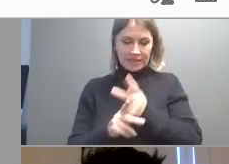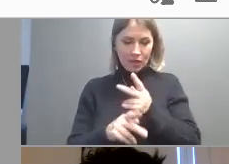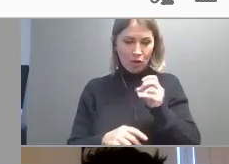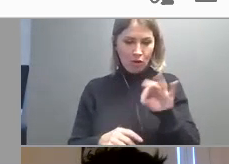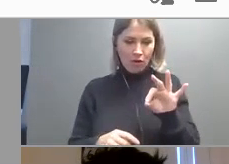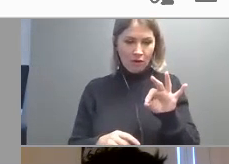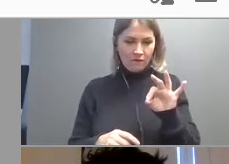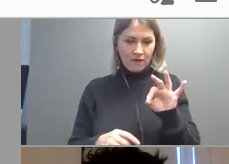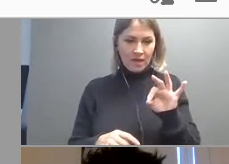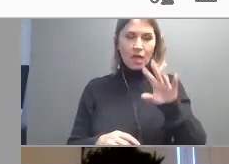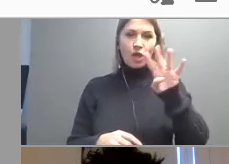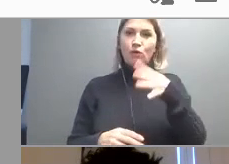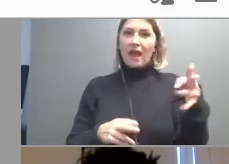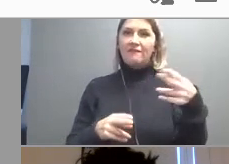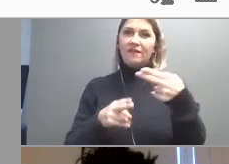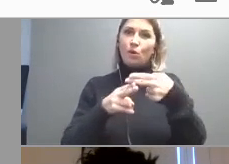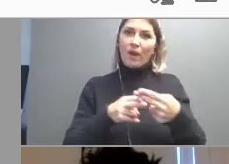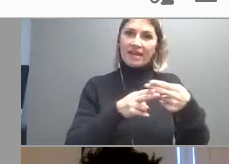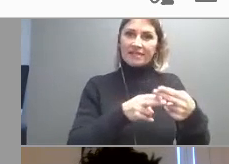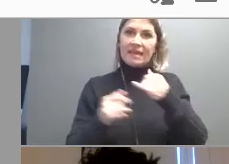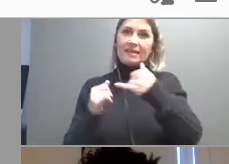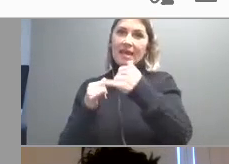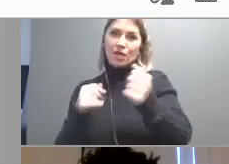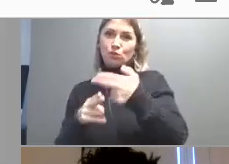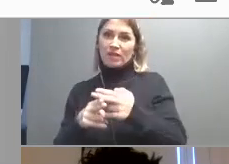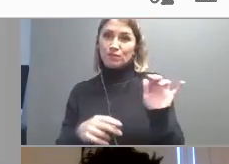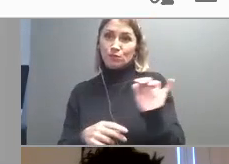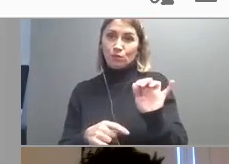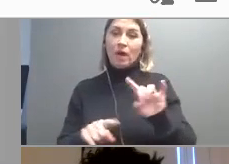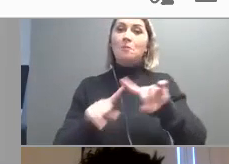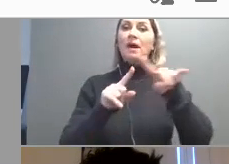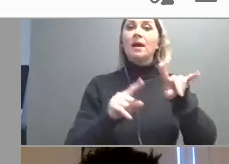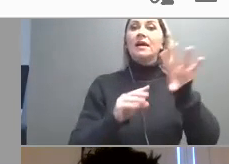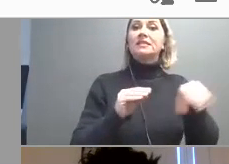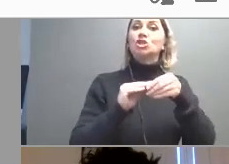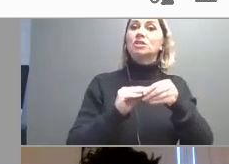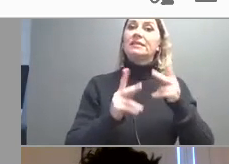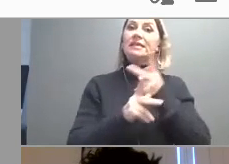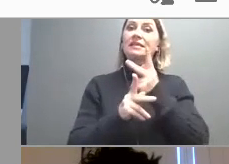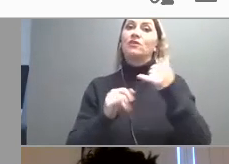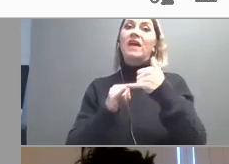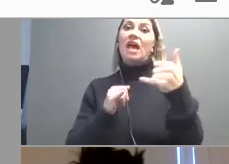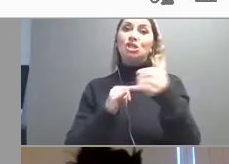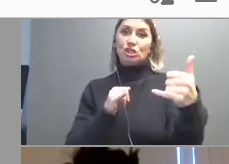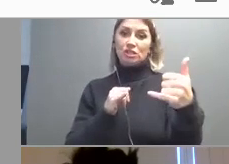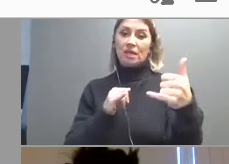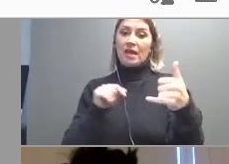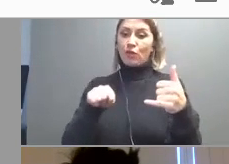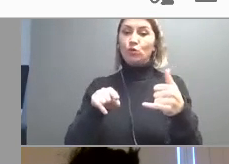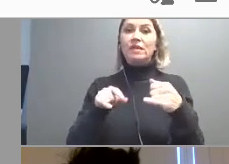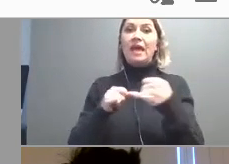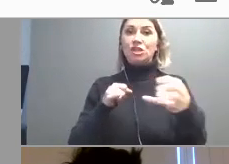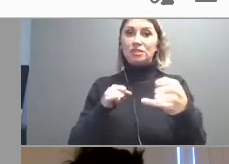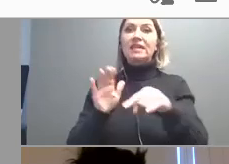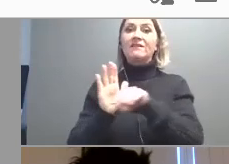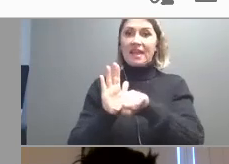graph weights or edge weights as well. But it additionally takes care of edges where edges can have